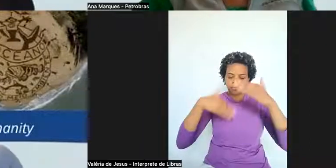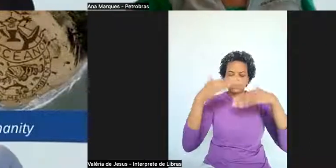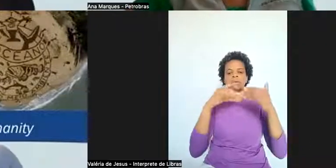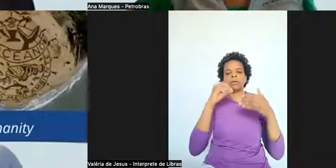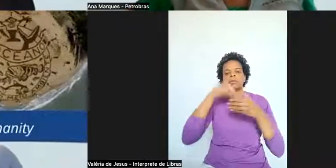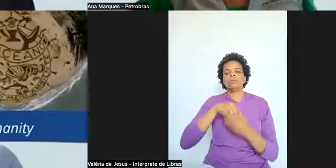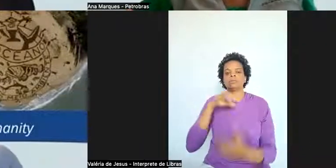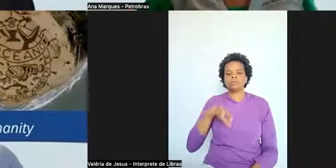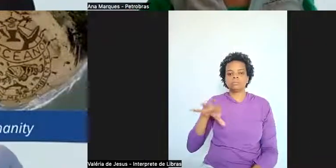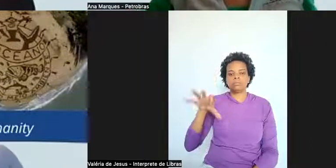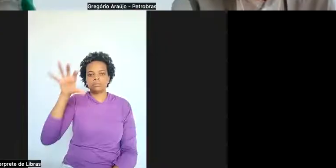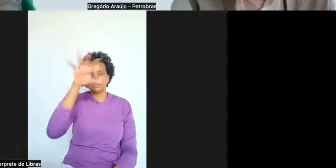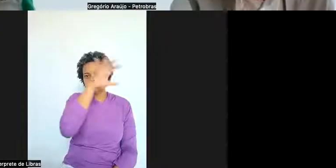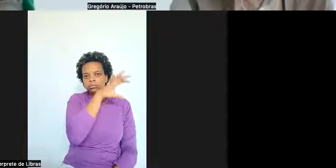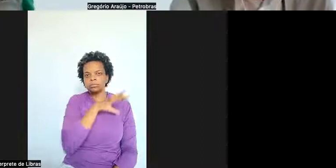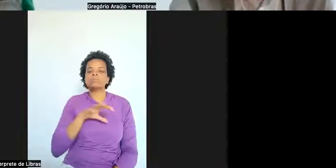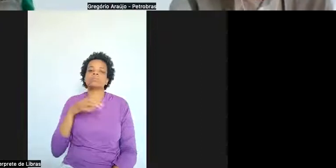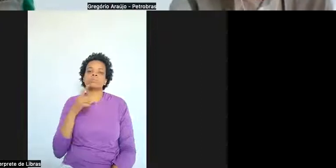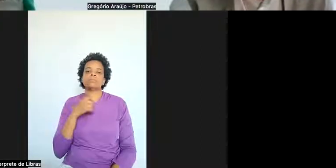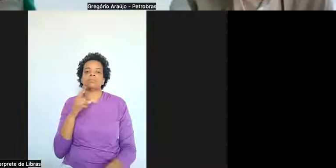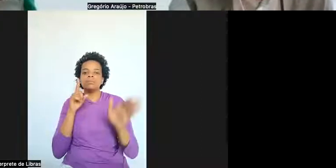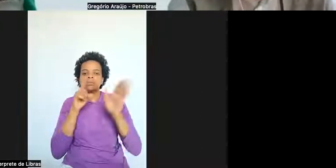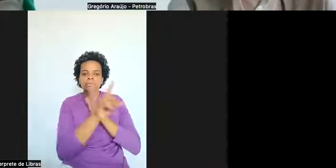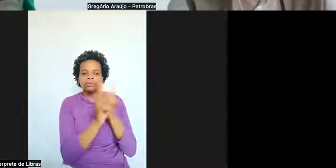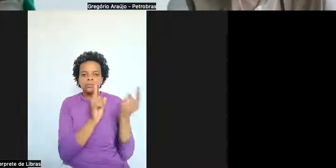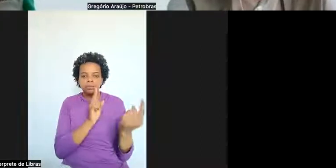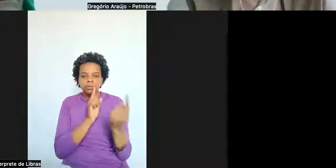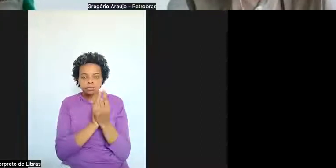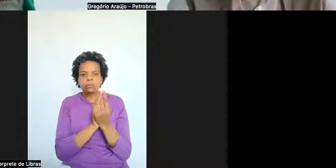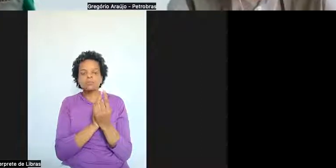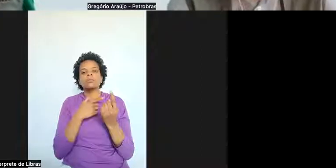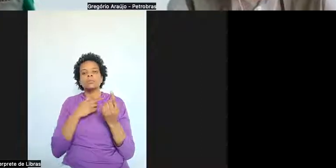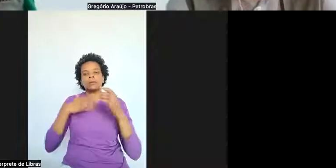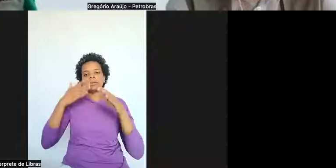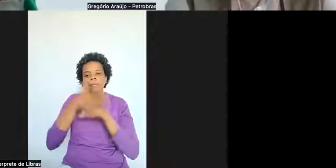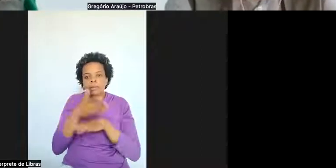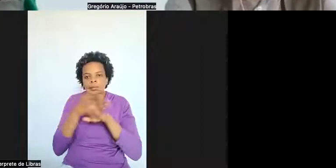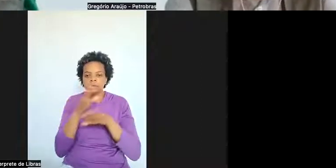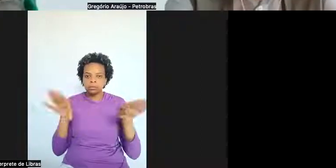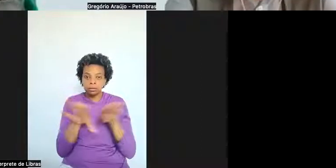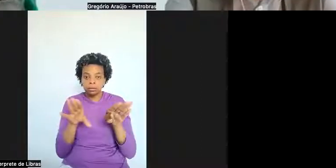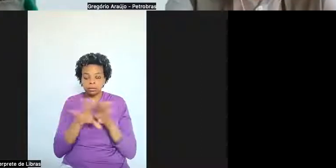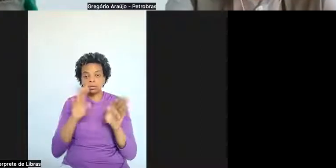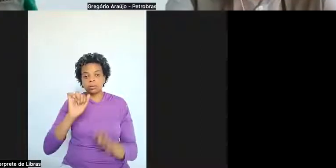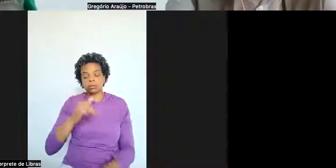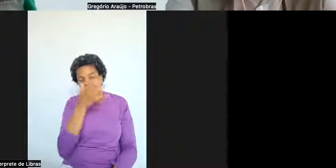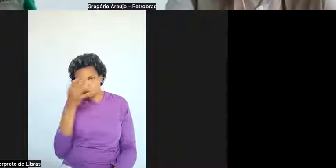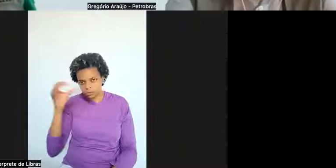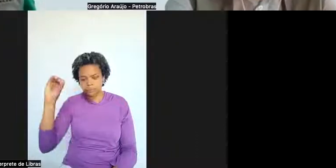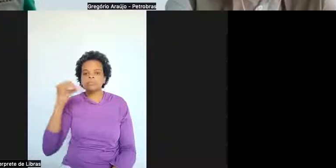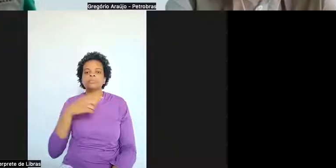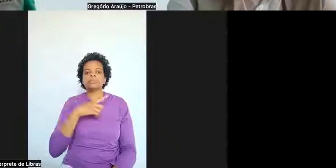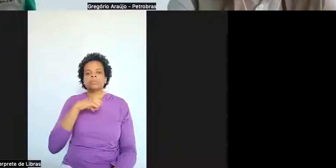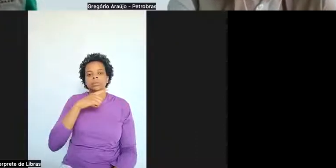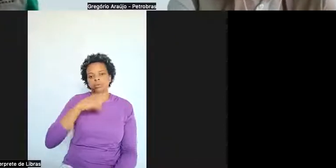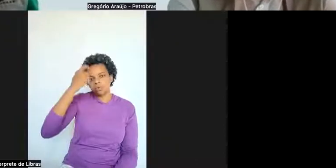And then people developing their regions, those actions, and they bring more people to work with them. On the very day